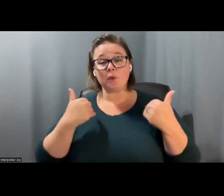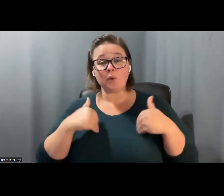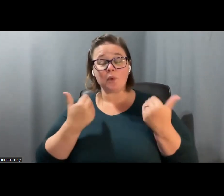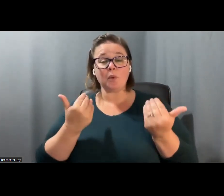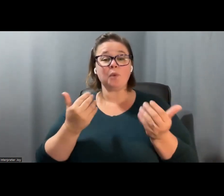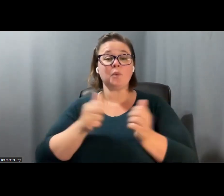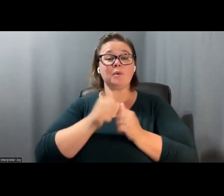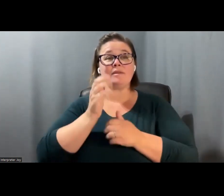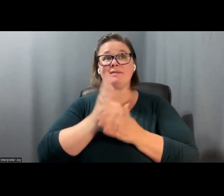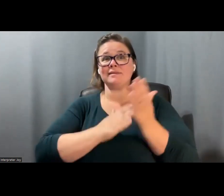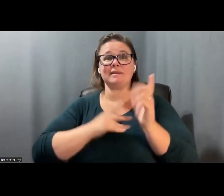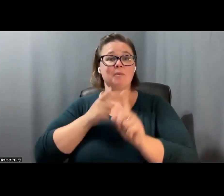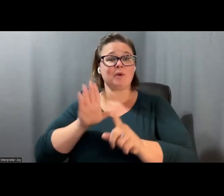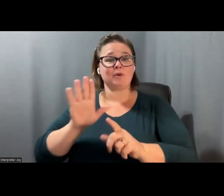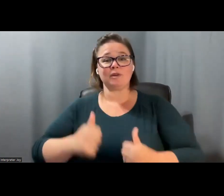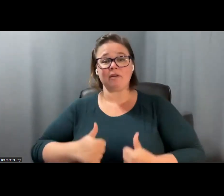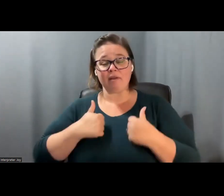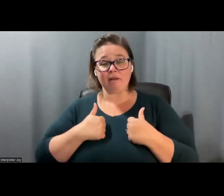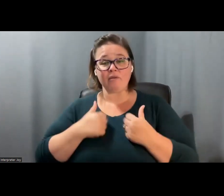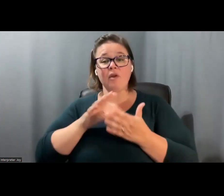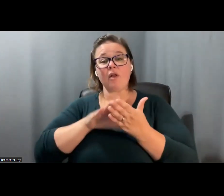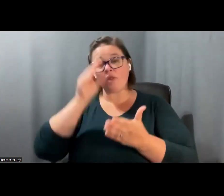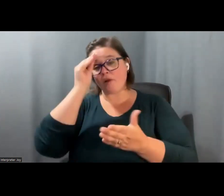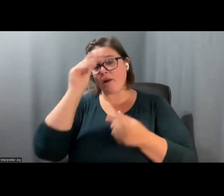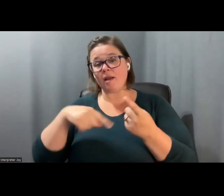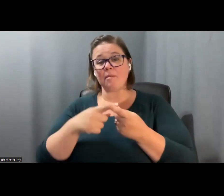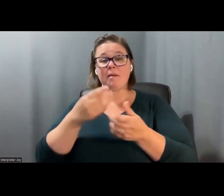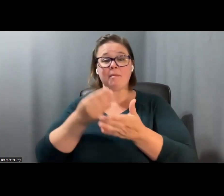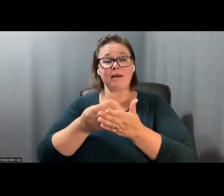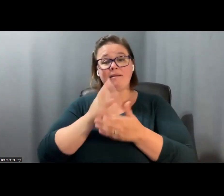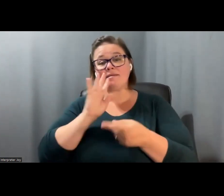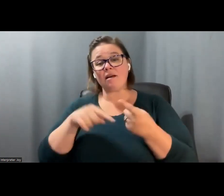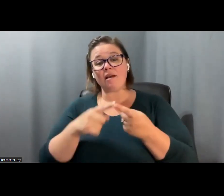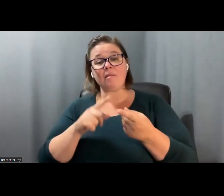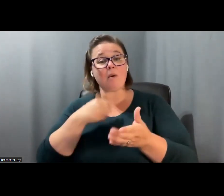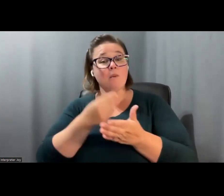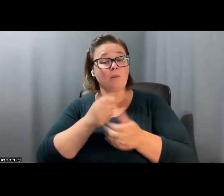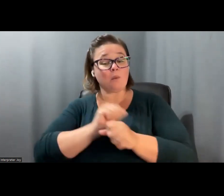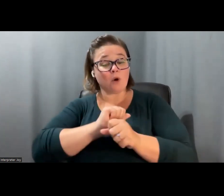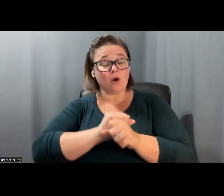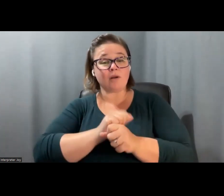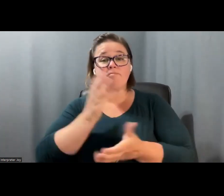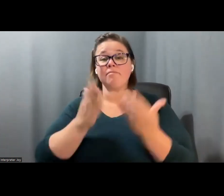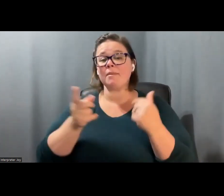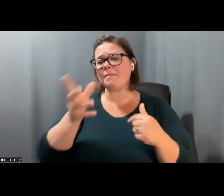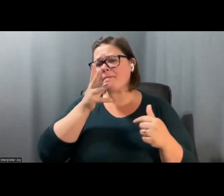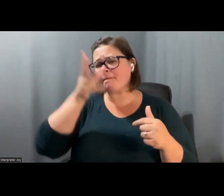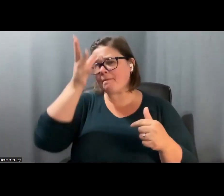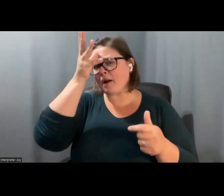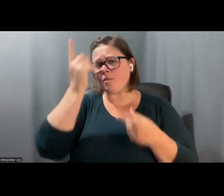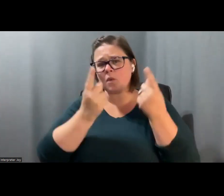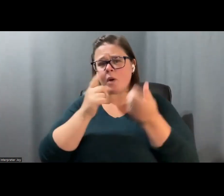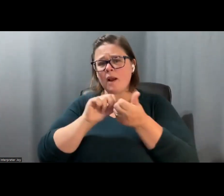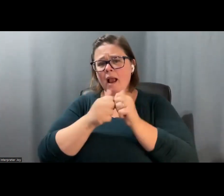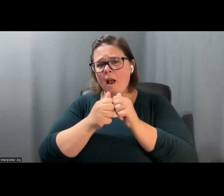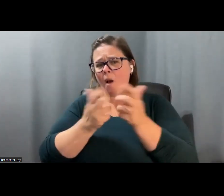some point in their life, learning about money, talking about work. Perhaps you're a parent and you're wondering how to do that, or maybe